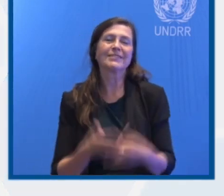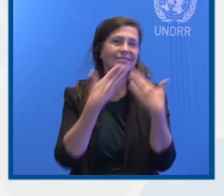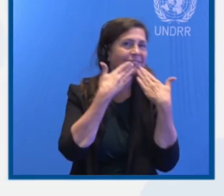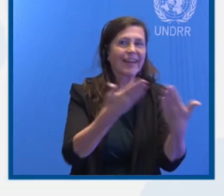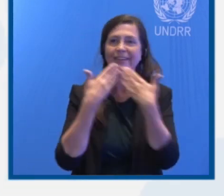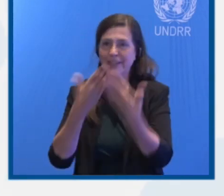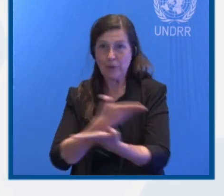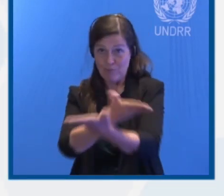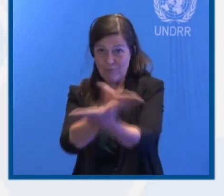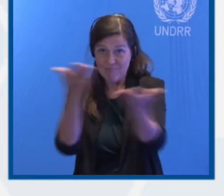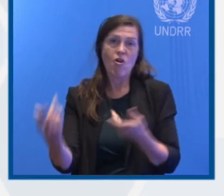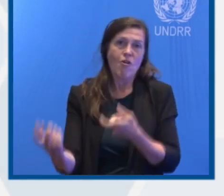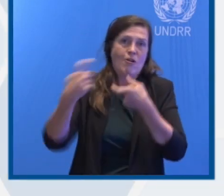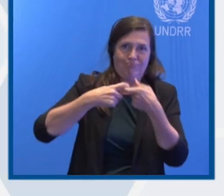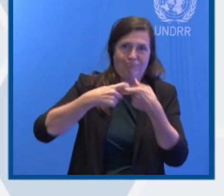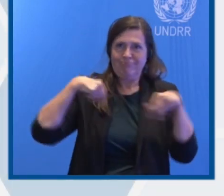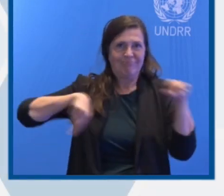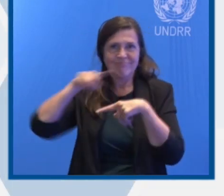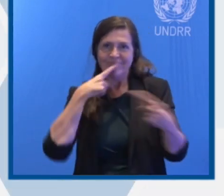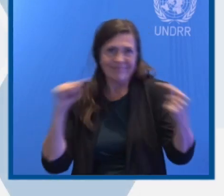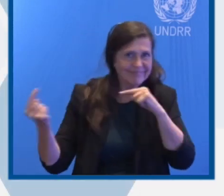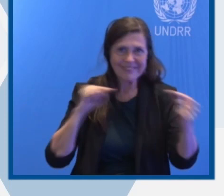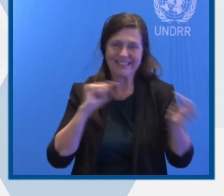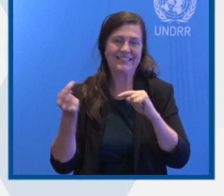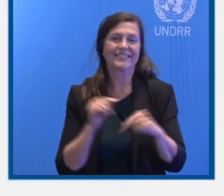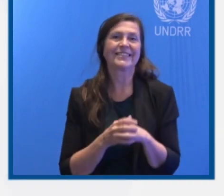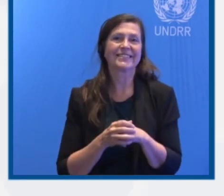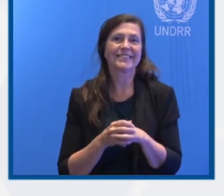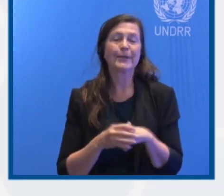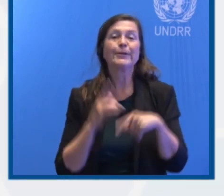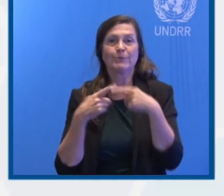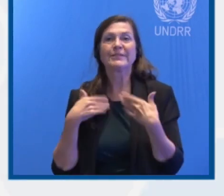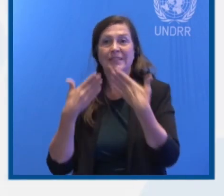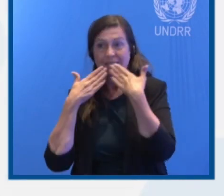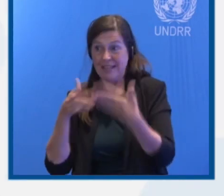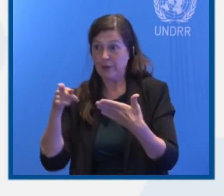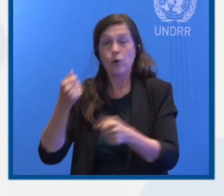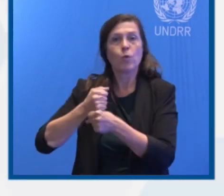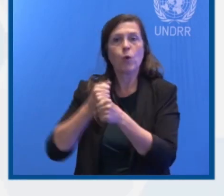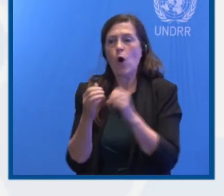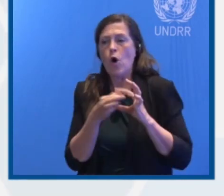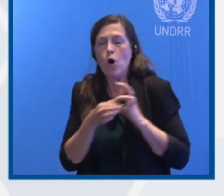this conversation. For those of us who work with the Coalition for Disaster Resilient